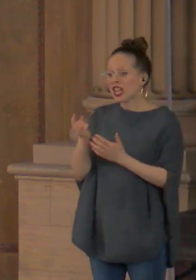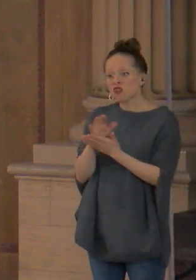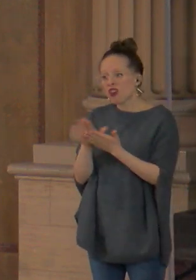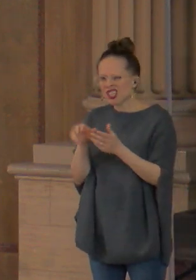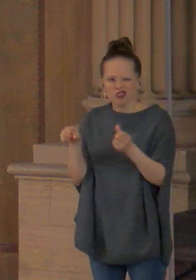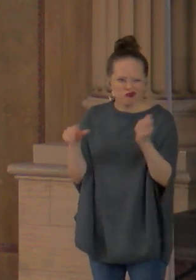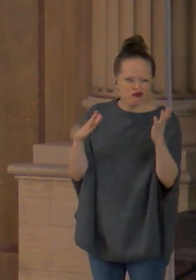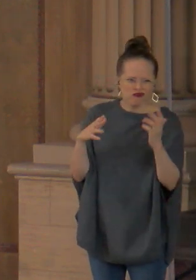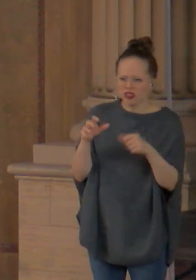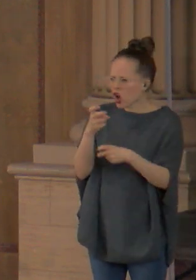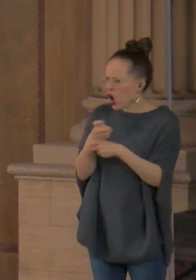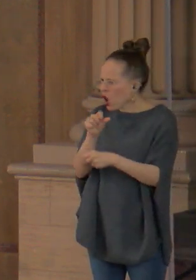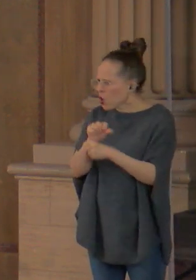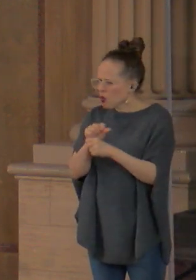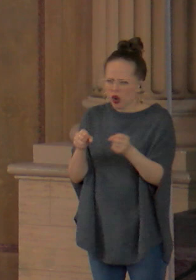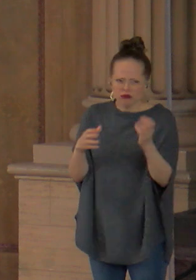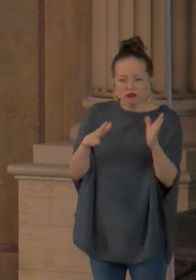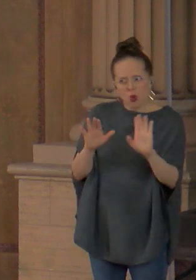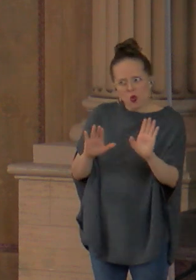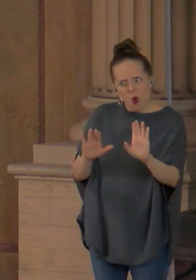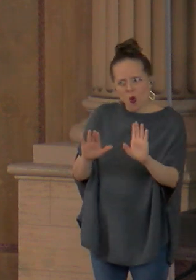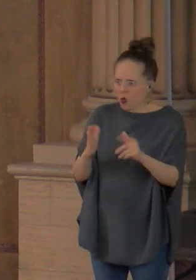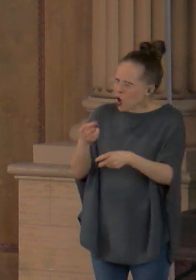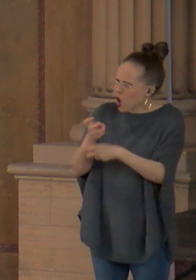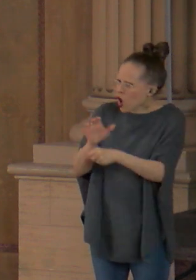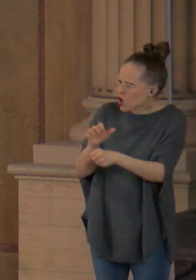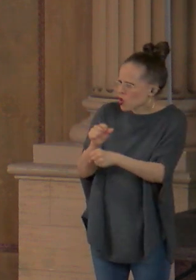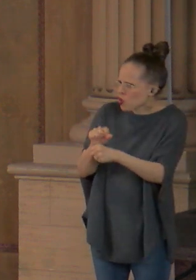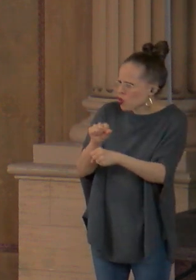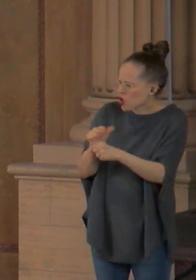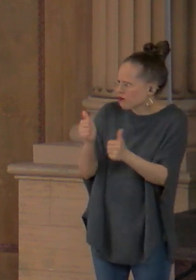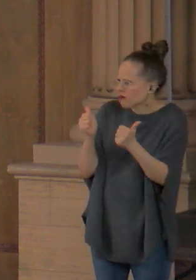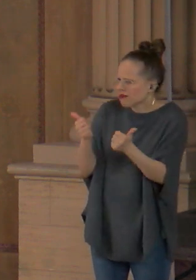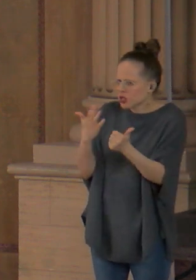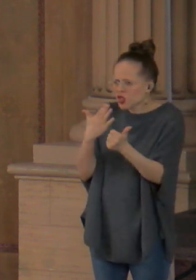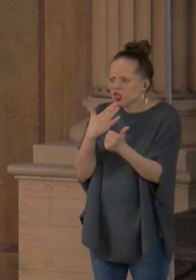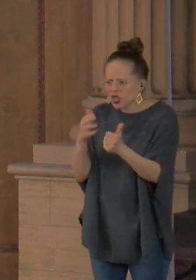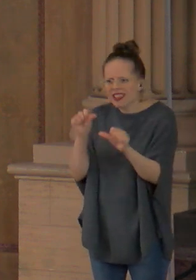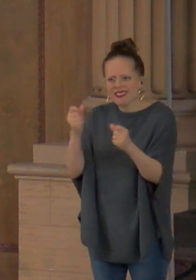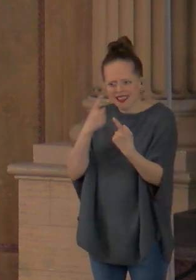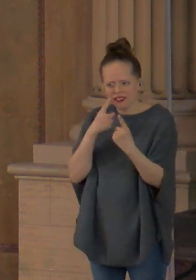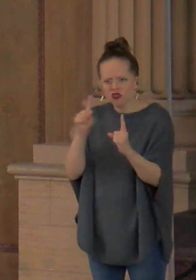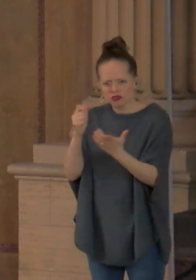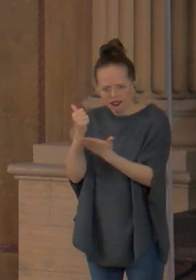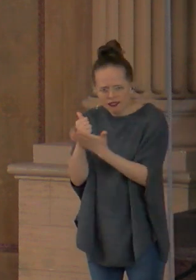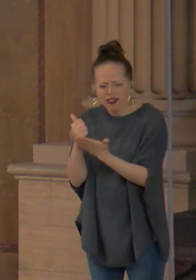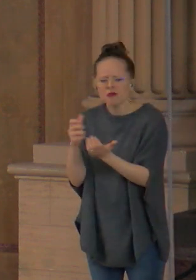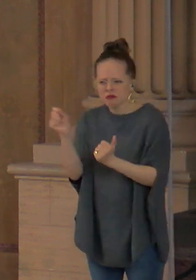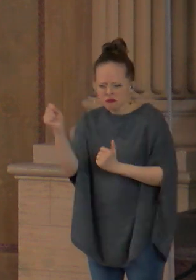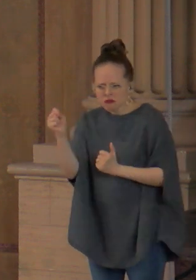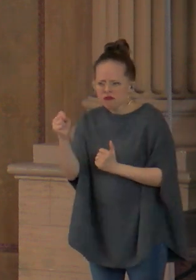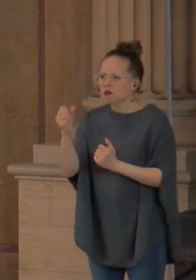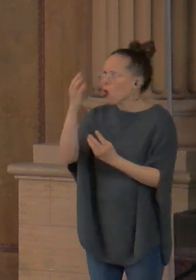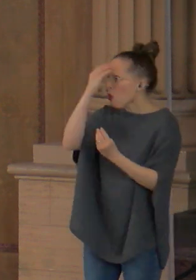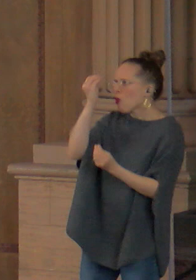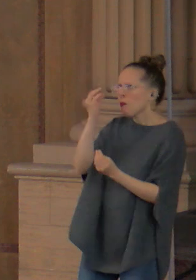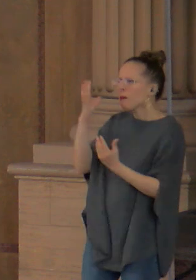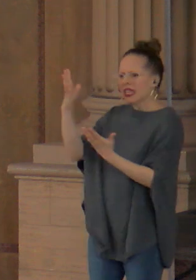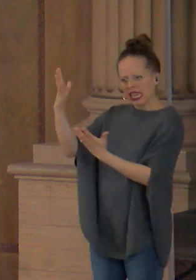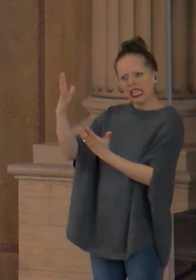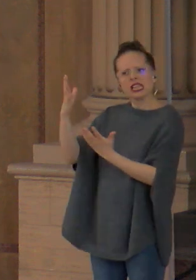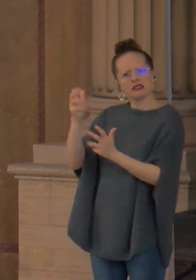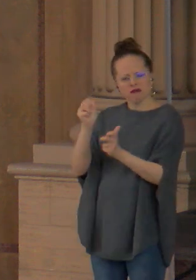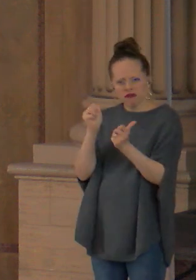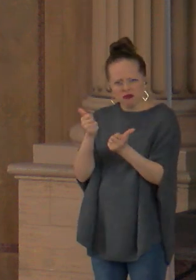not throwing out hard work. Hard work is good and it can achieve a lot. We should be hard workers. Obedience is good and the Christian life is a life of